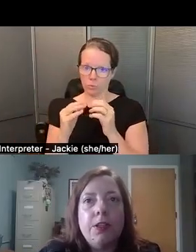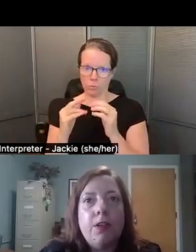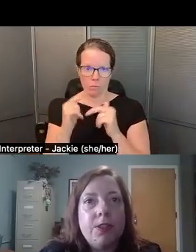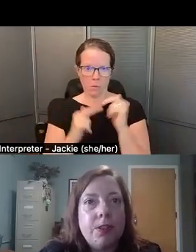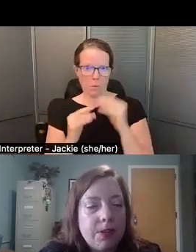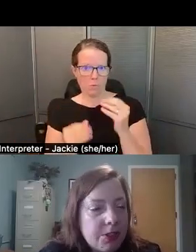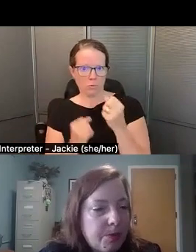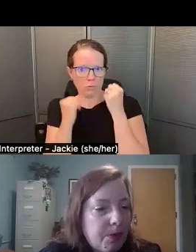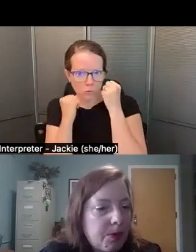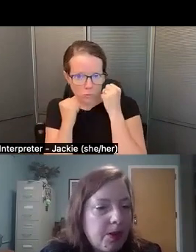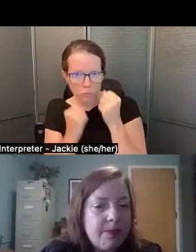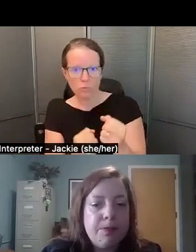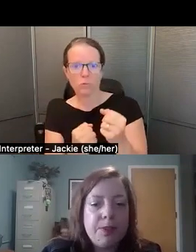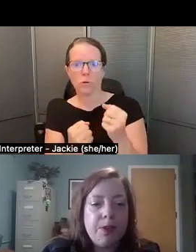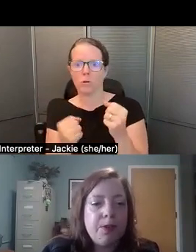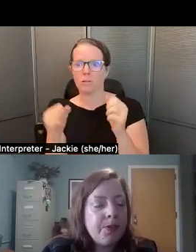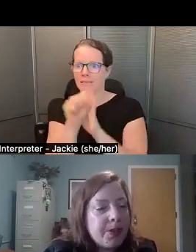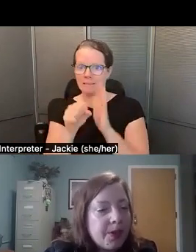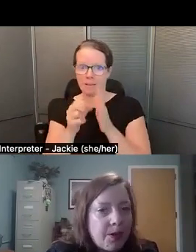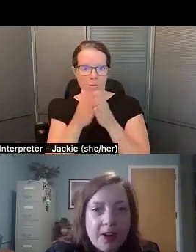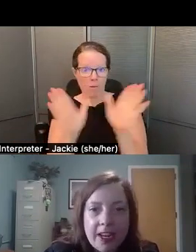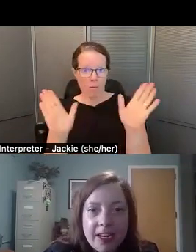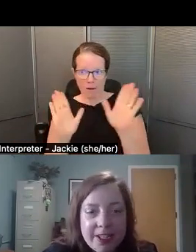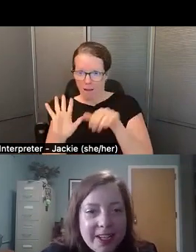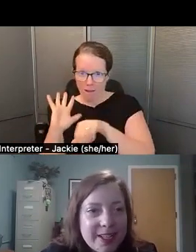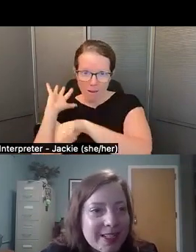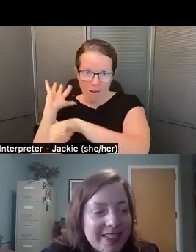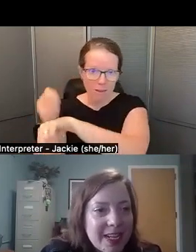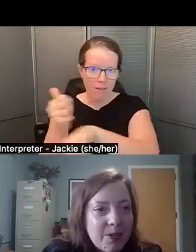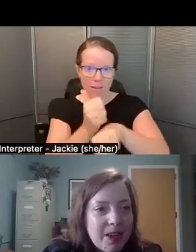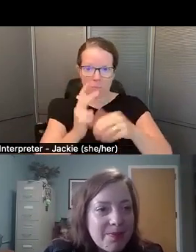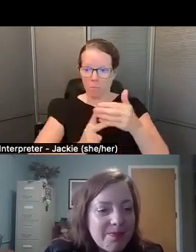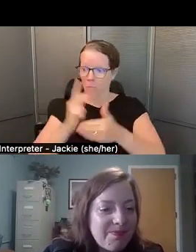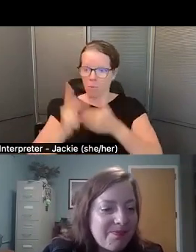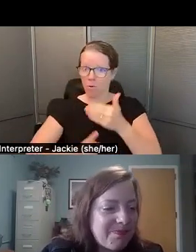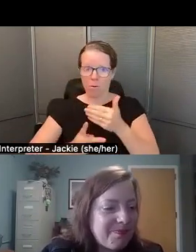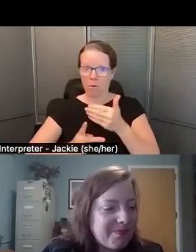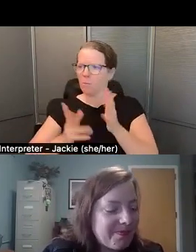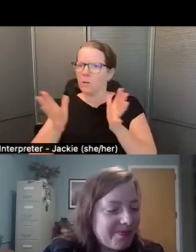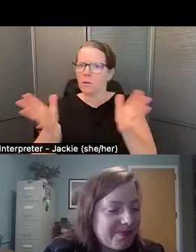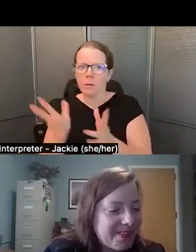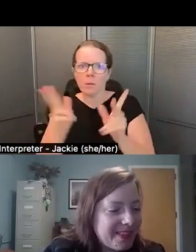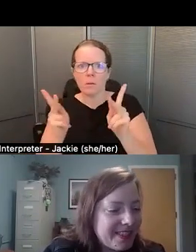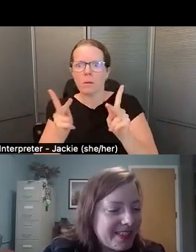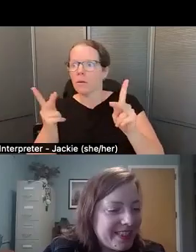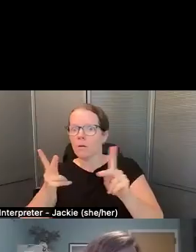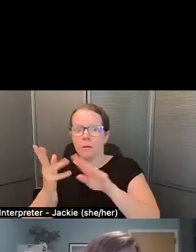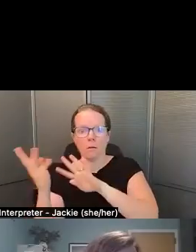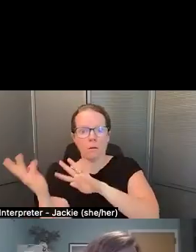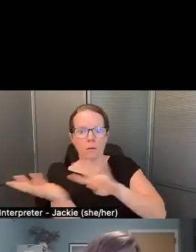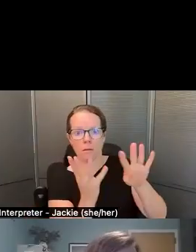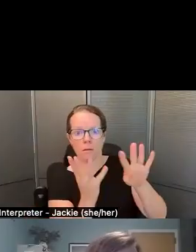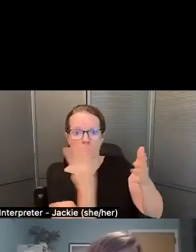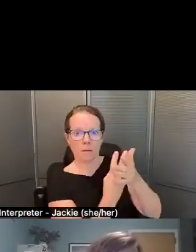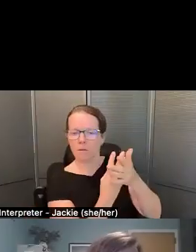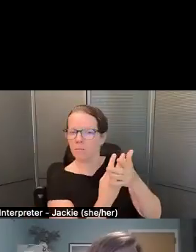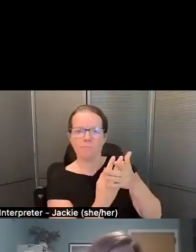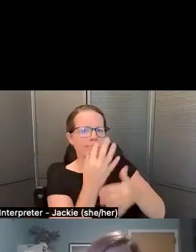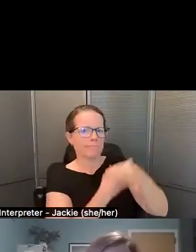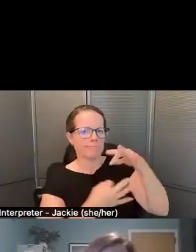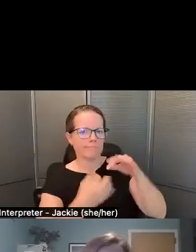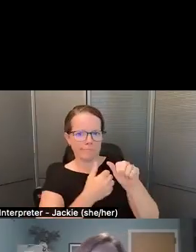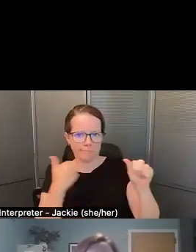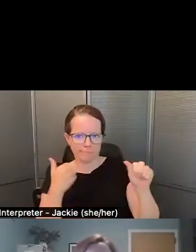to Incarceration Program. So, all right, you guys can take it away. Thank you, Megan. Again, my name is